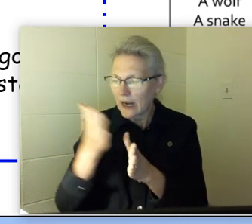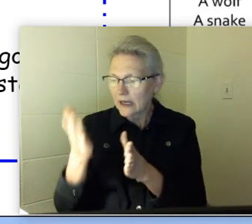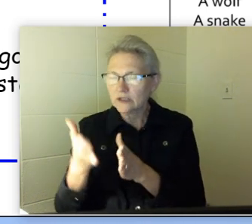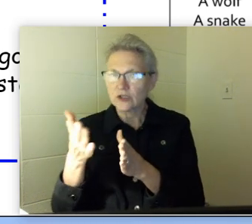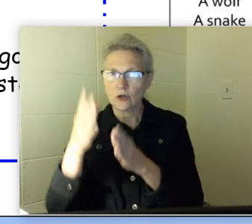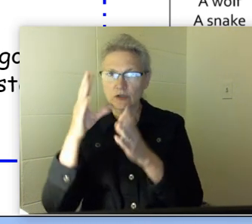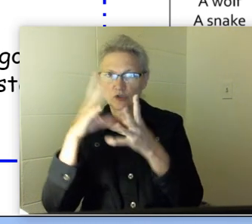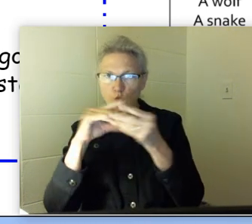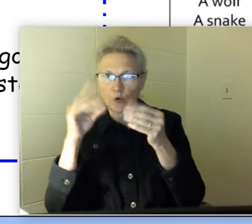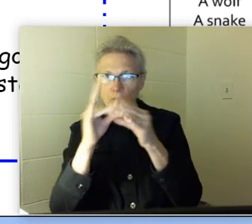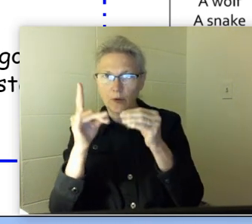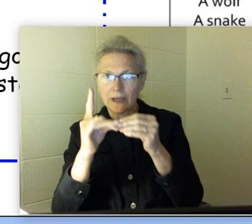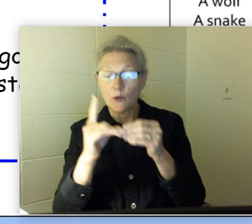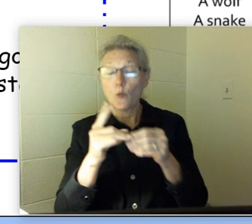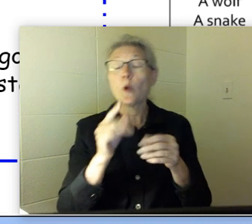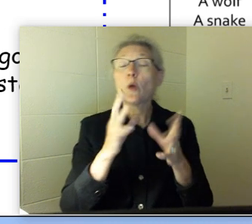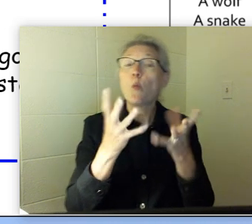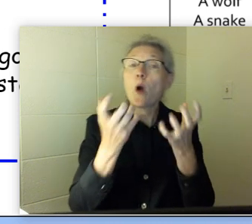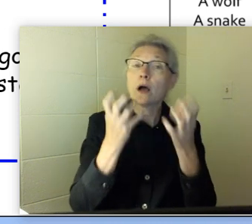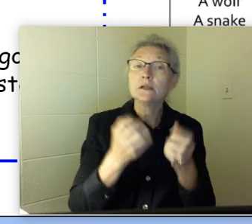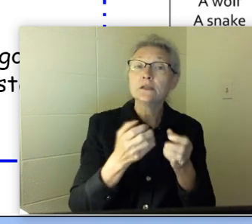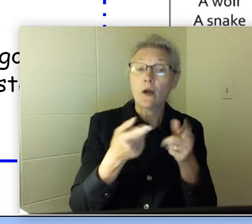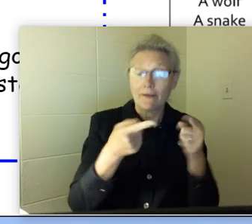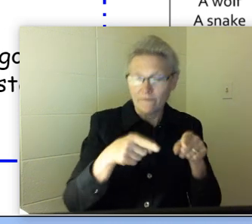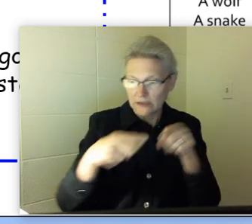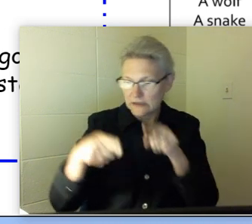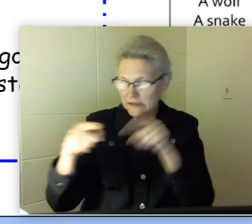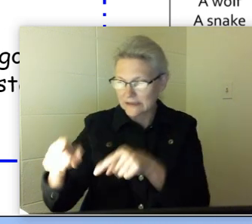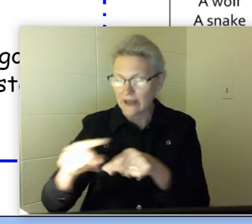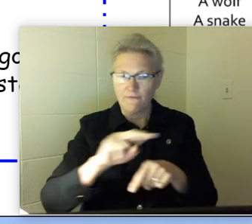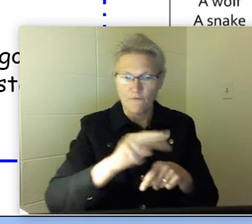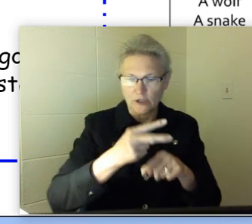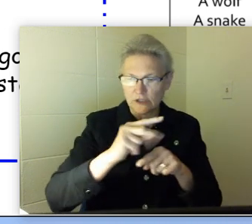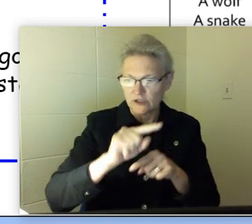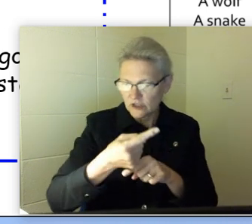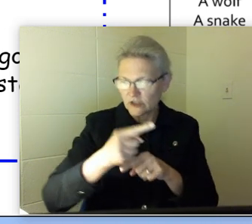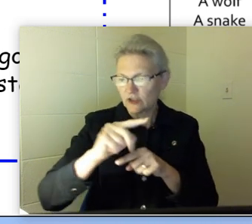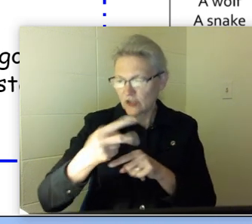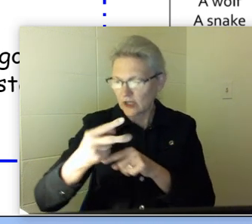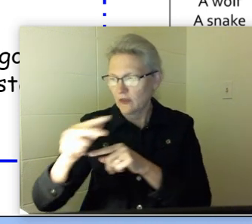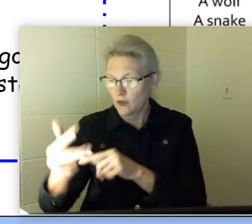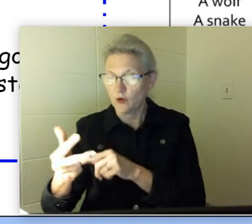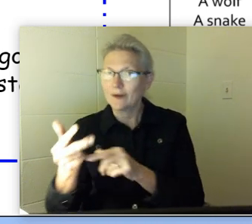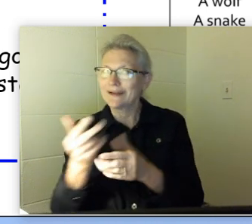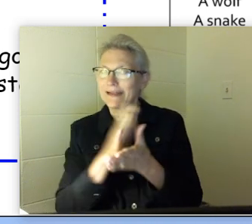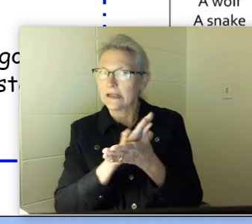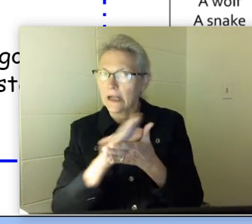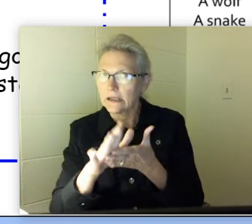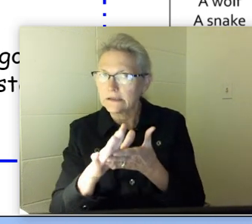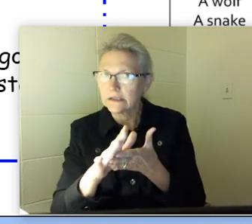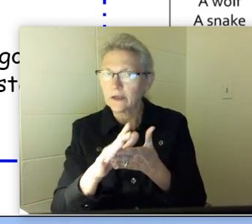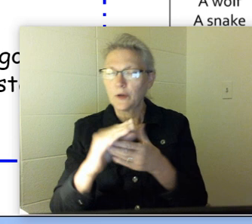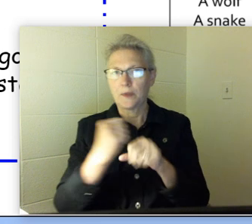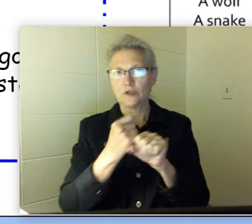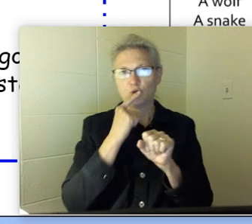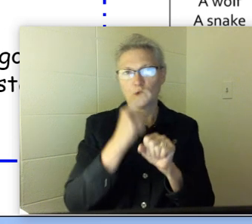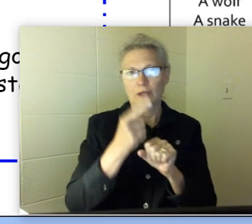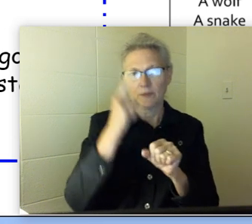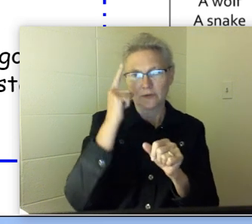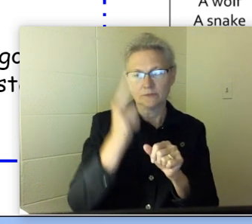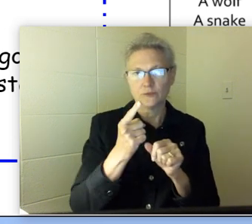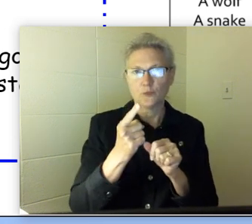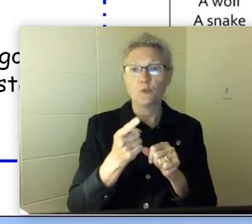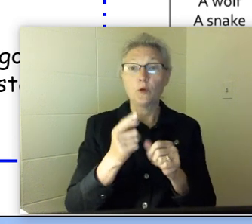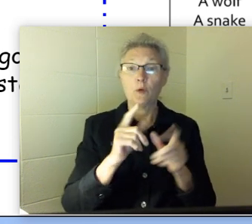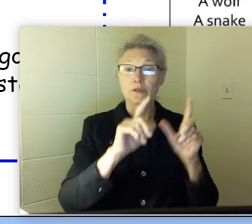keep our events in order so that our fables flow nicely. We will work on each category together to help us understand how to begin our